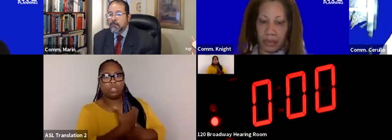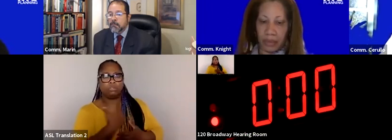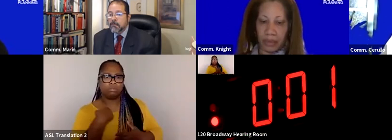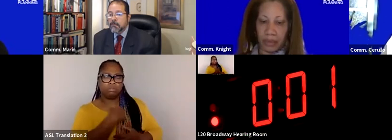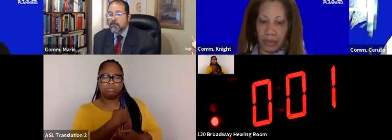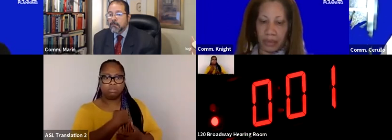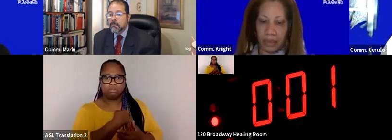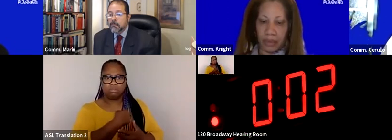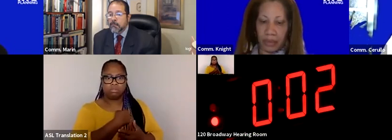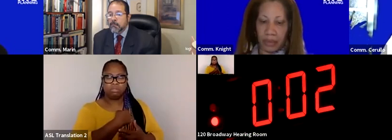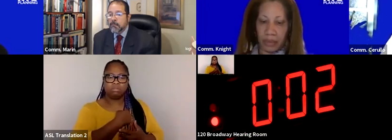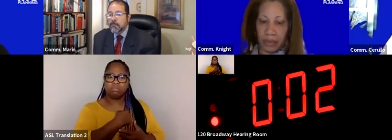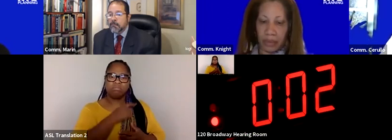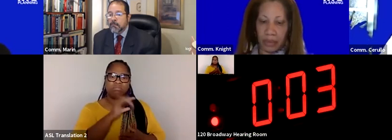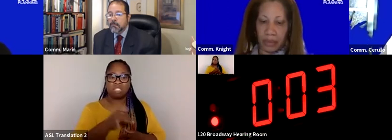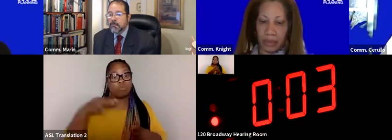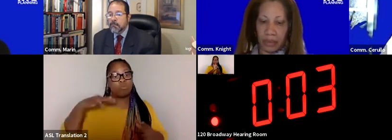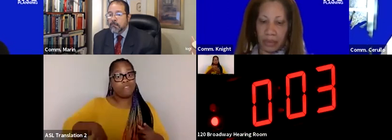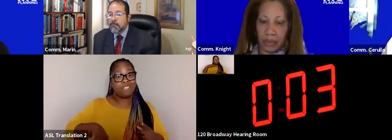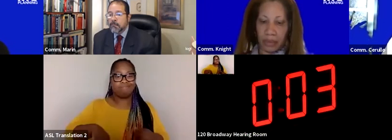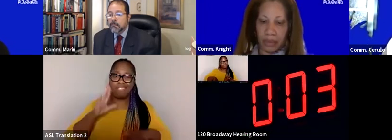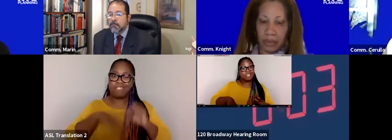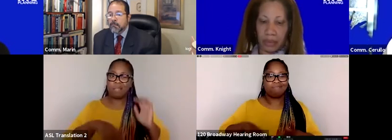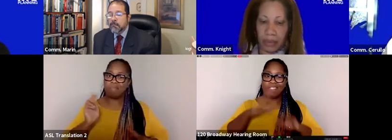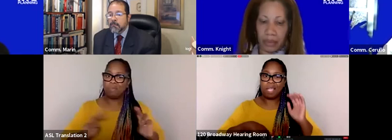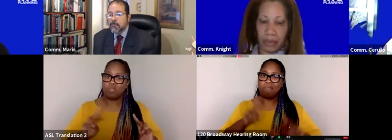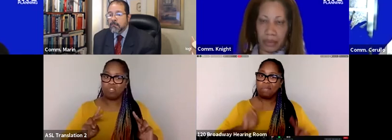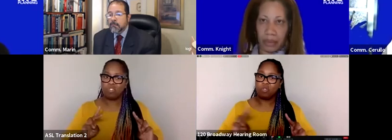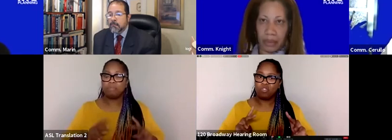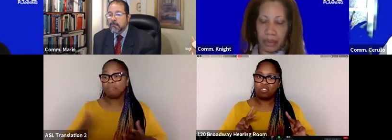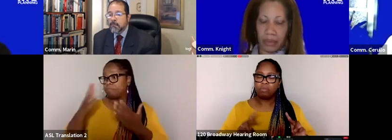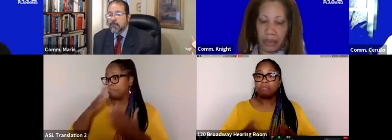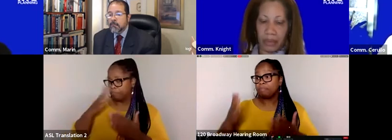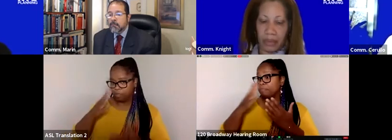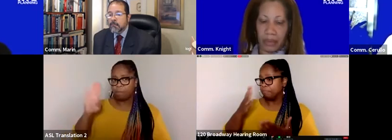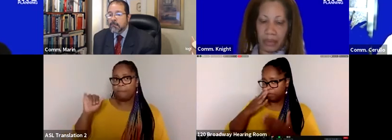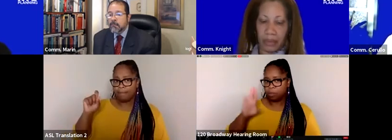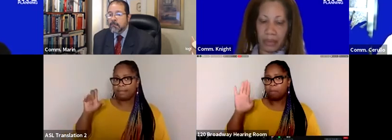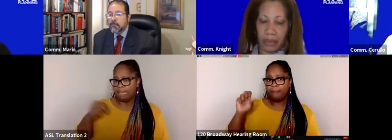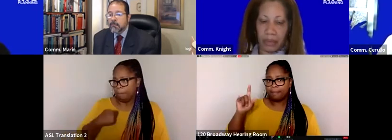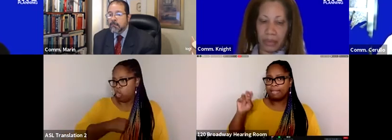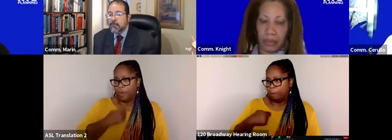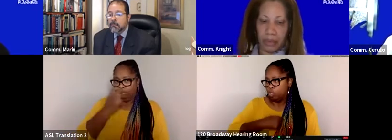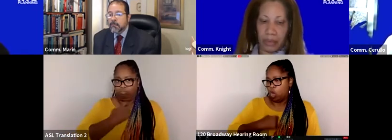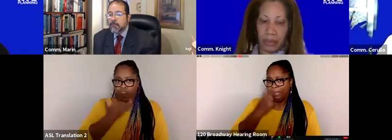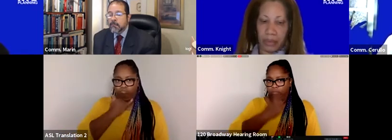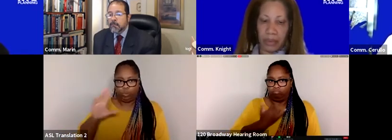profit over people, and it is profit over people. Thank you, Ms. Bastian. Sorry for the mispronunciation.